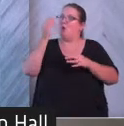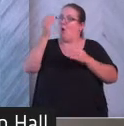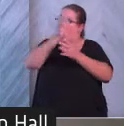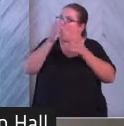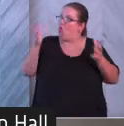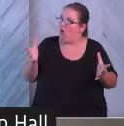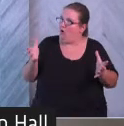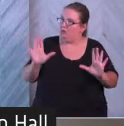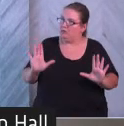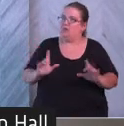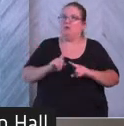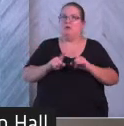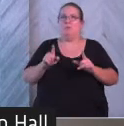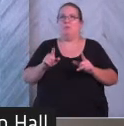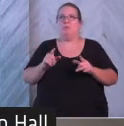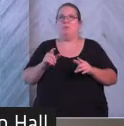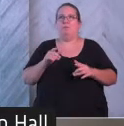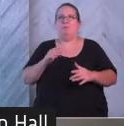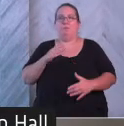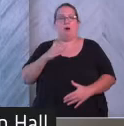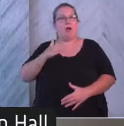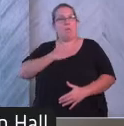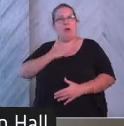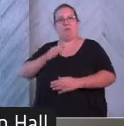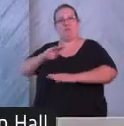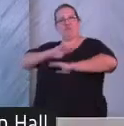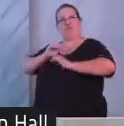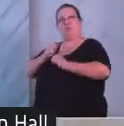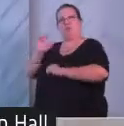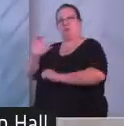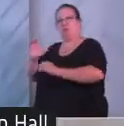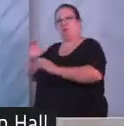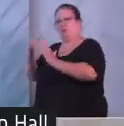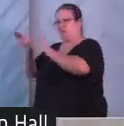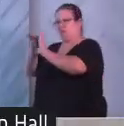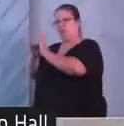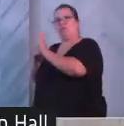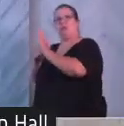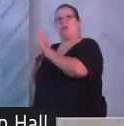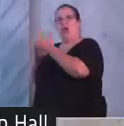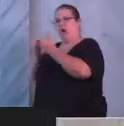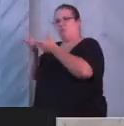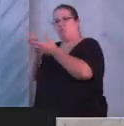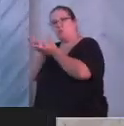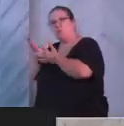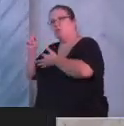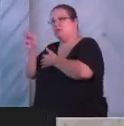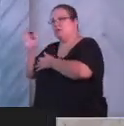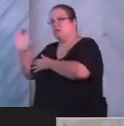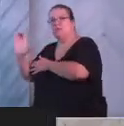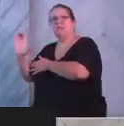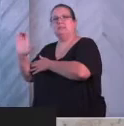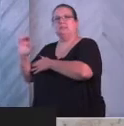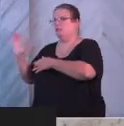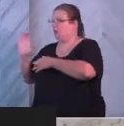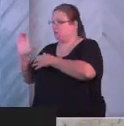absolutely pleased by the Conservative Party platform in managing through the Truth and Reconciliation. The Conservative Party